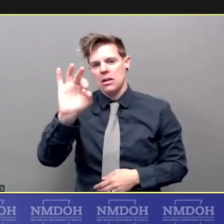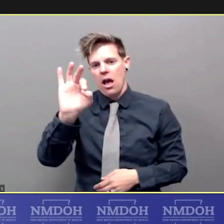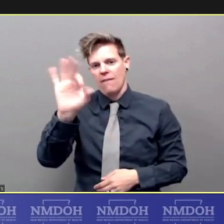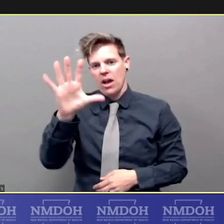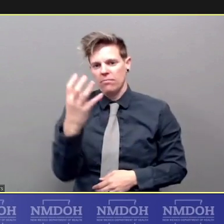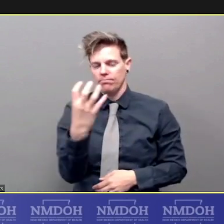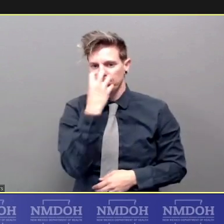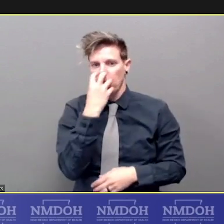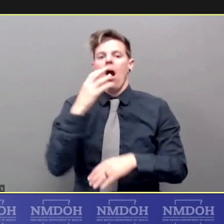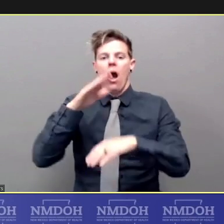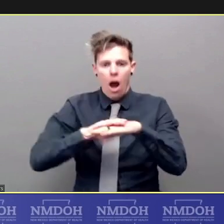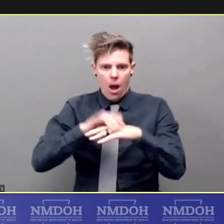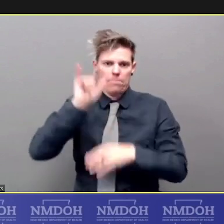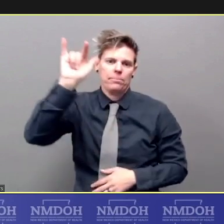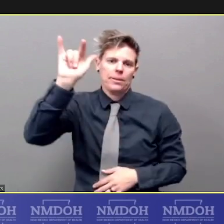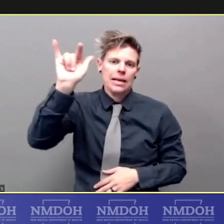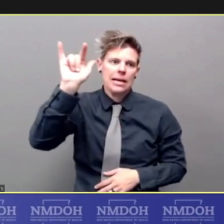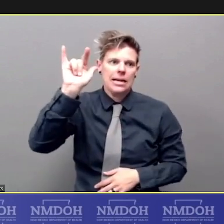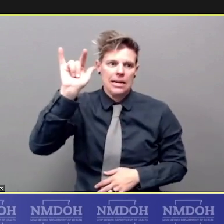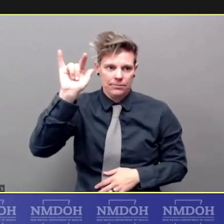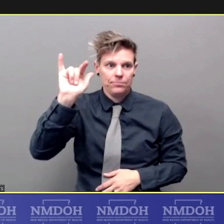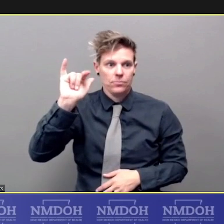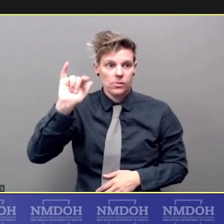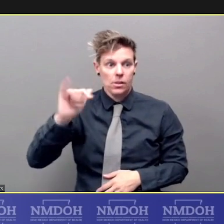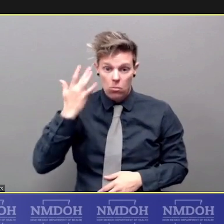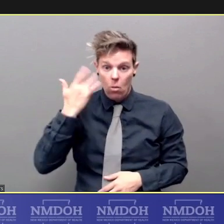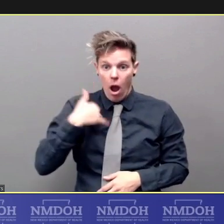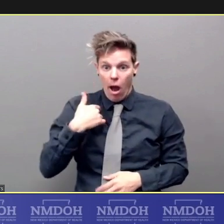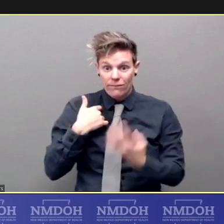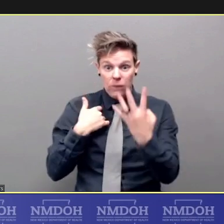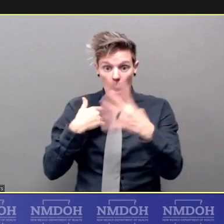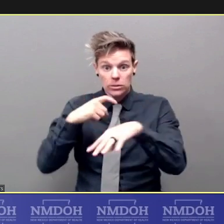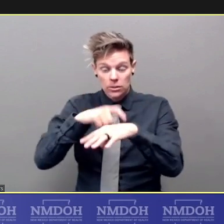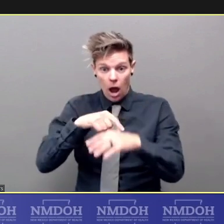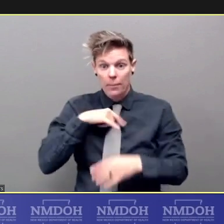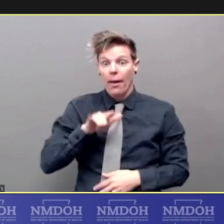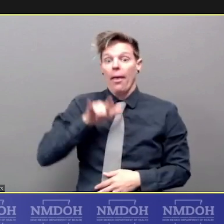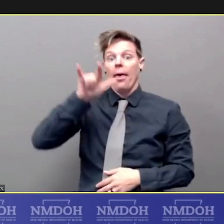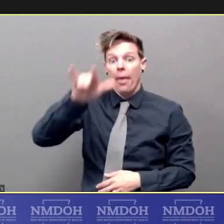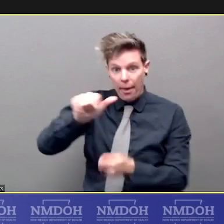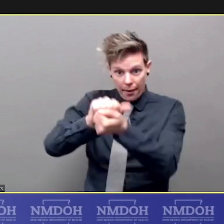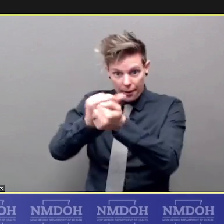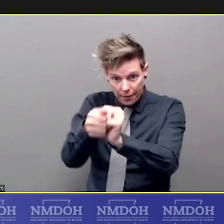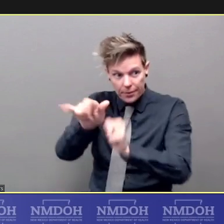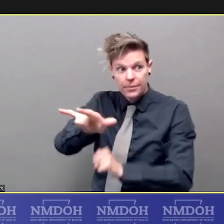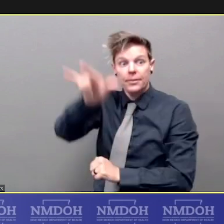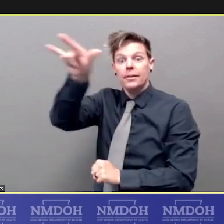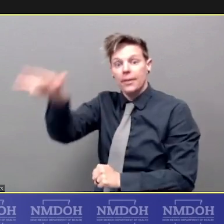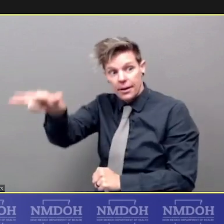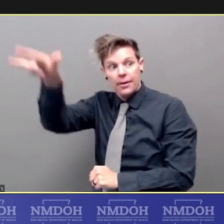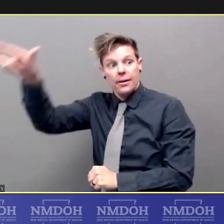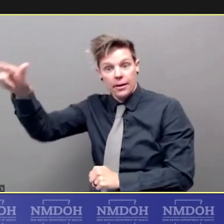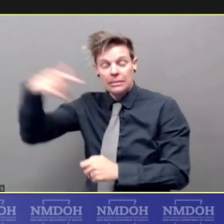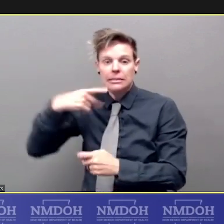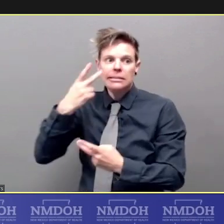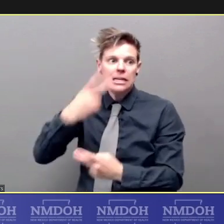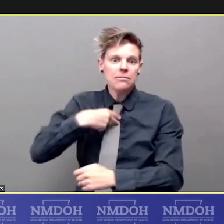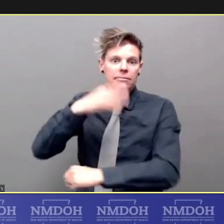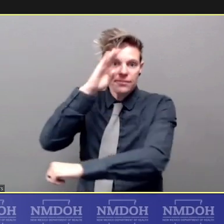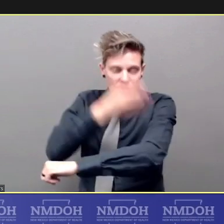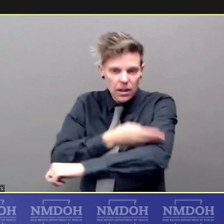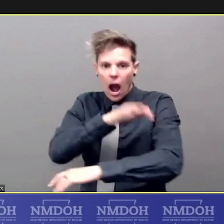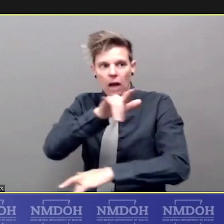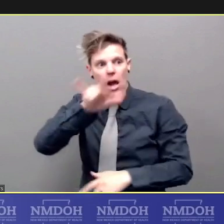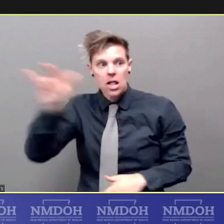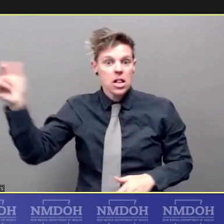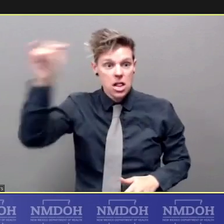the weekend to see some grandkids in Michigan to celebrate my son's birthday. And I wore my N95